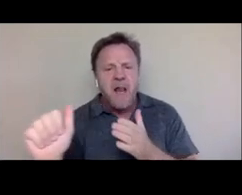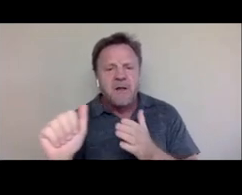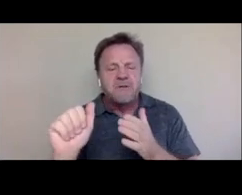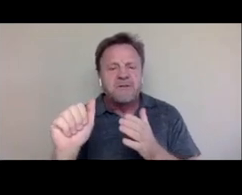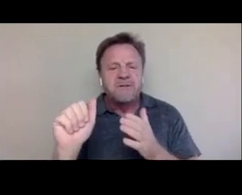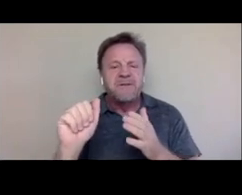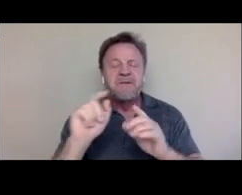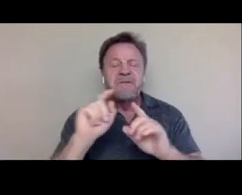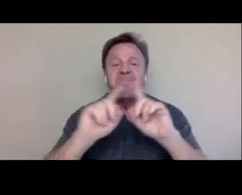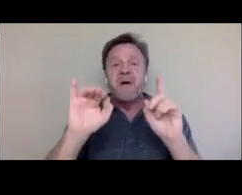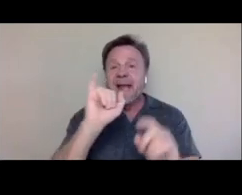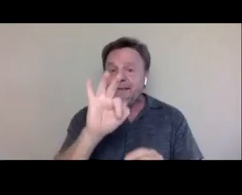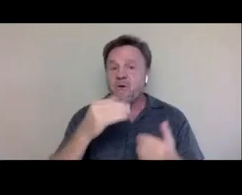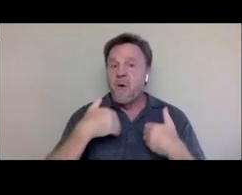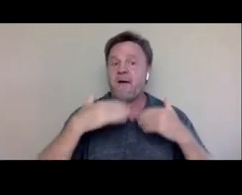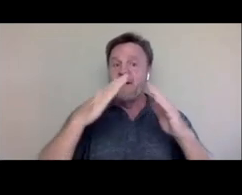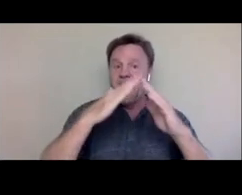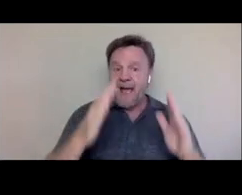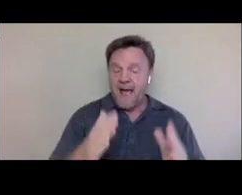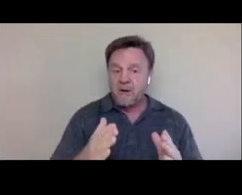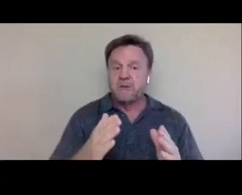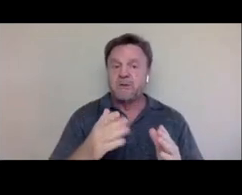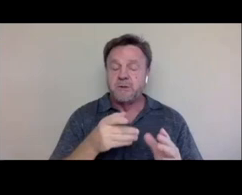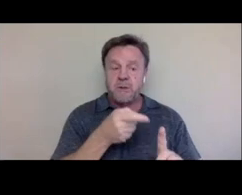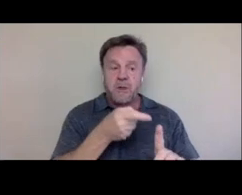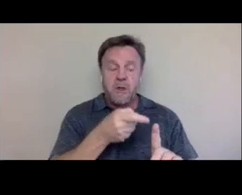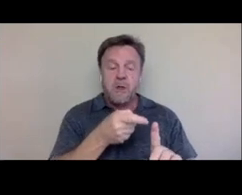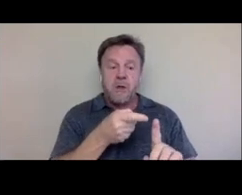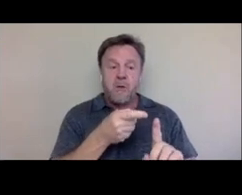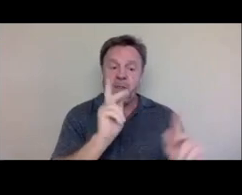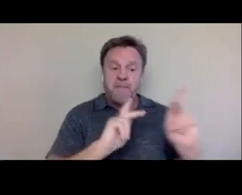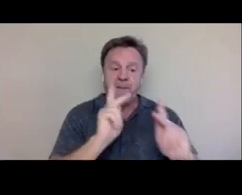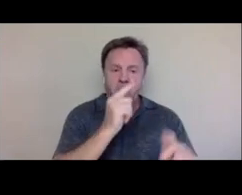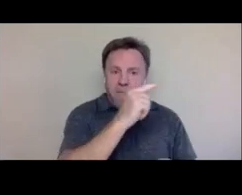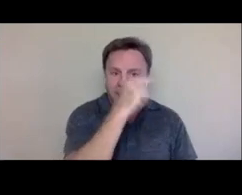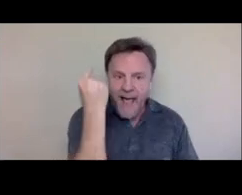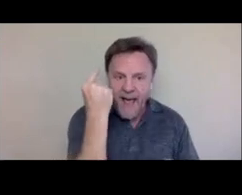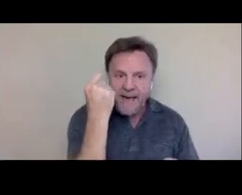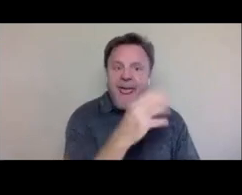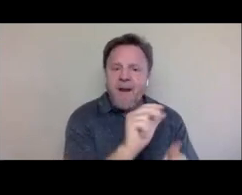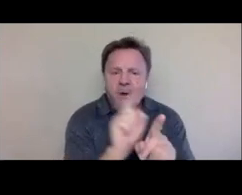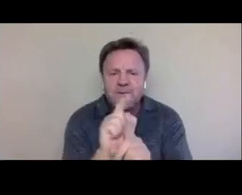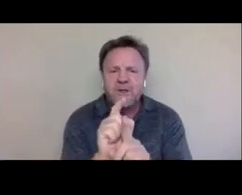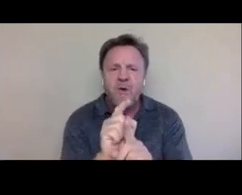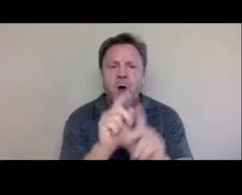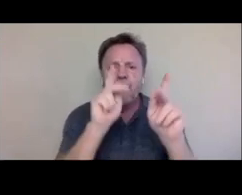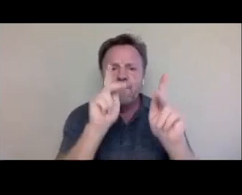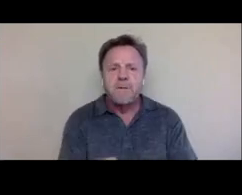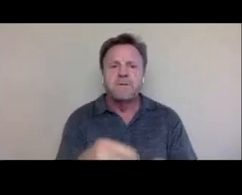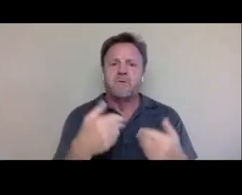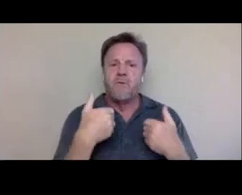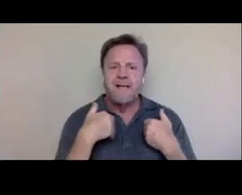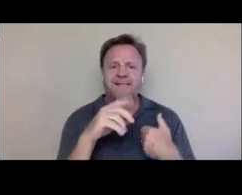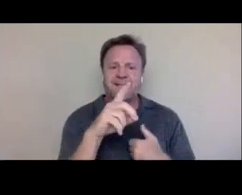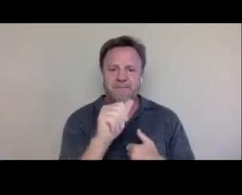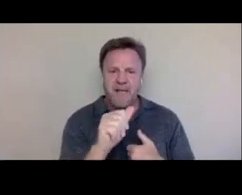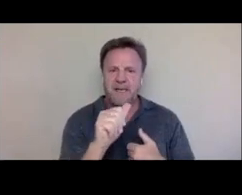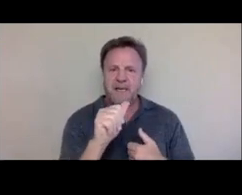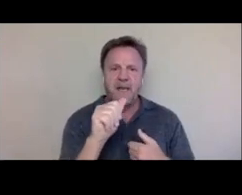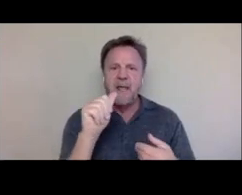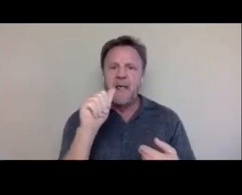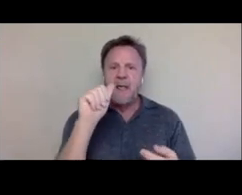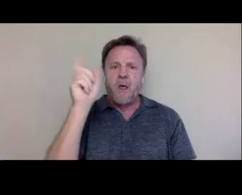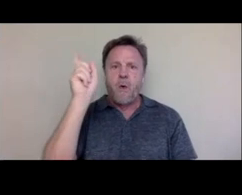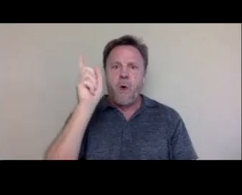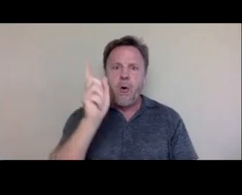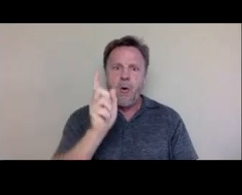when it's a household with the persons are Black and also there's a person with a disability. It drops all the